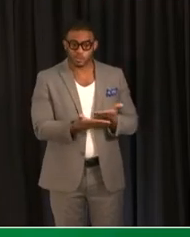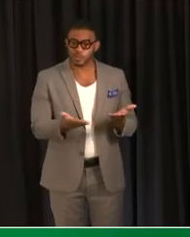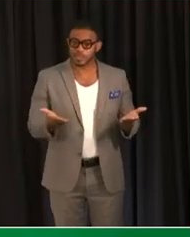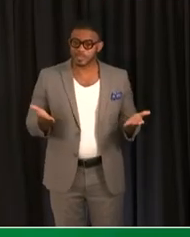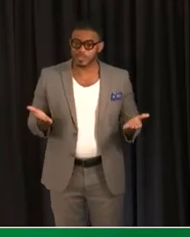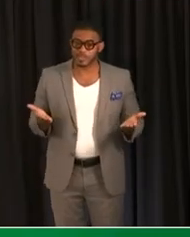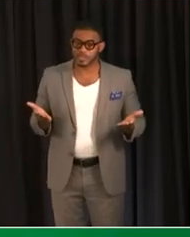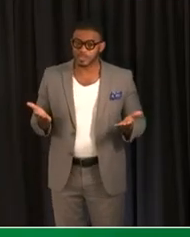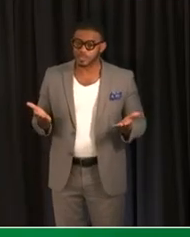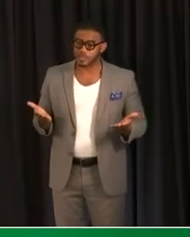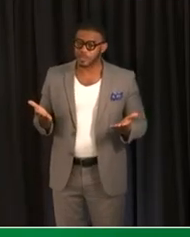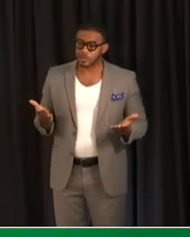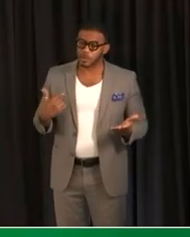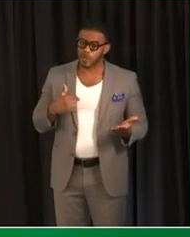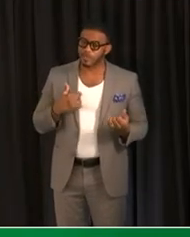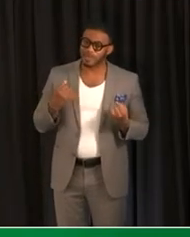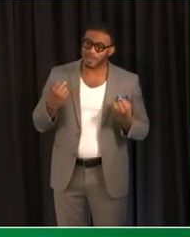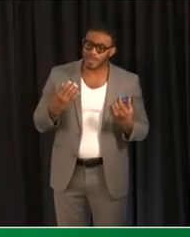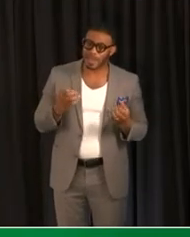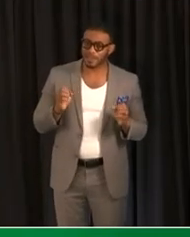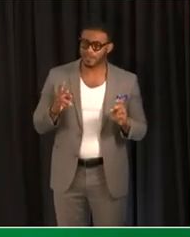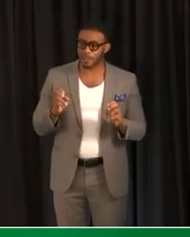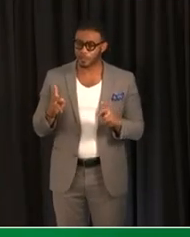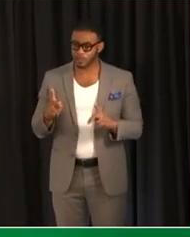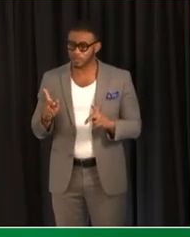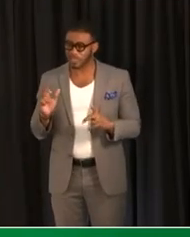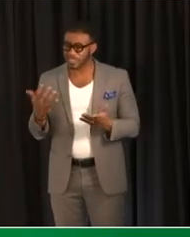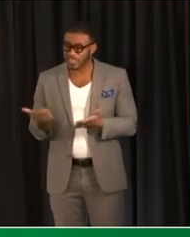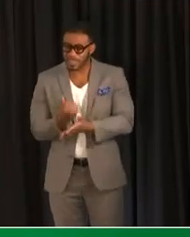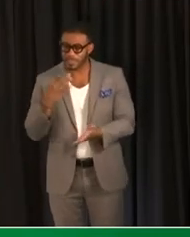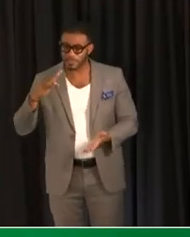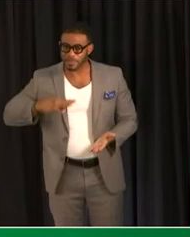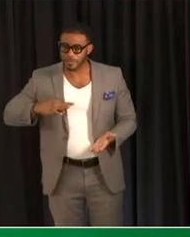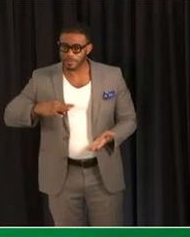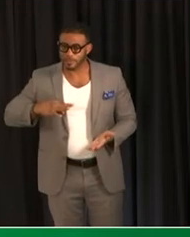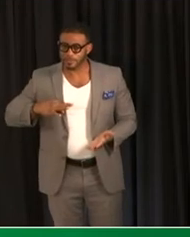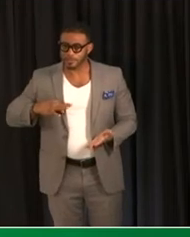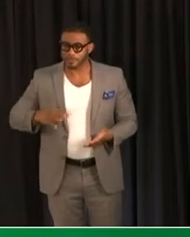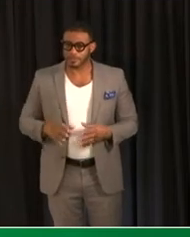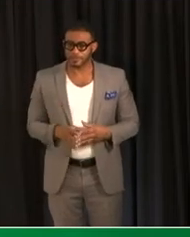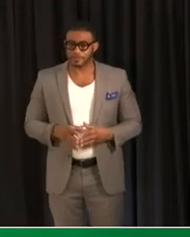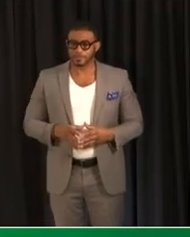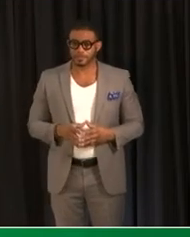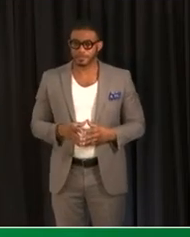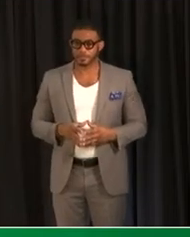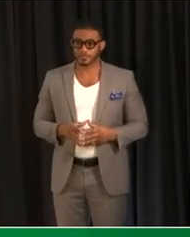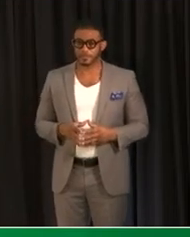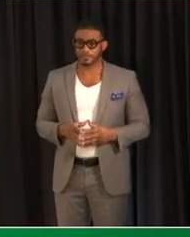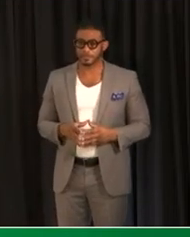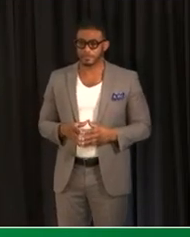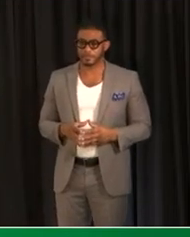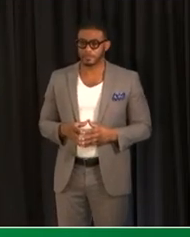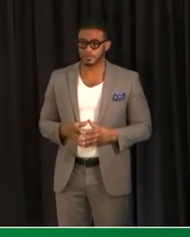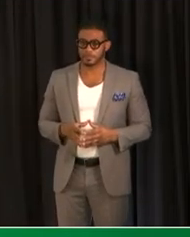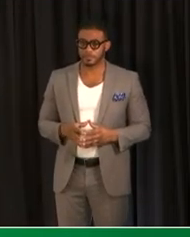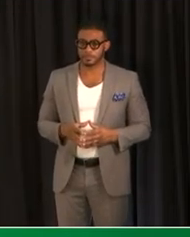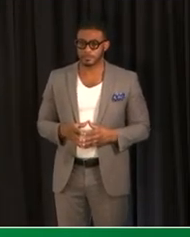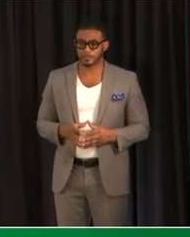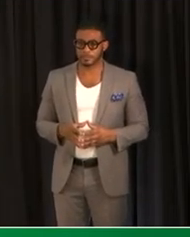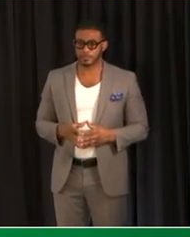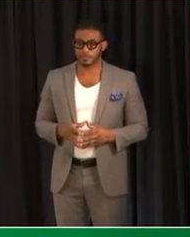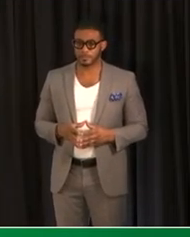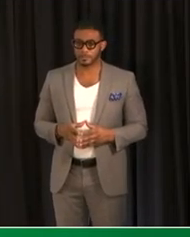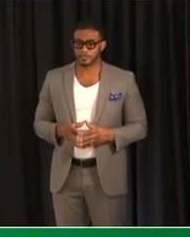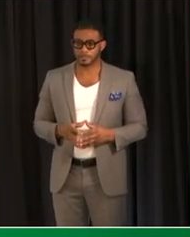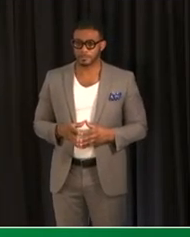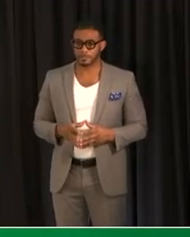that we have a lot of opportunities. Entonces, ese sería mi consejo, que todos